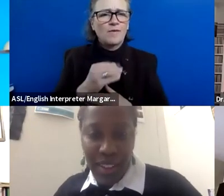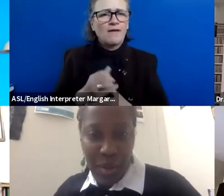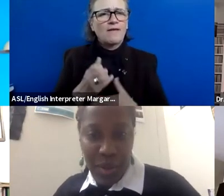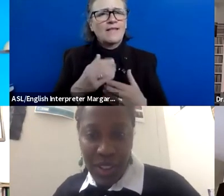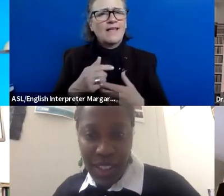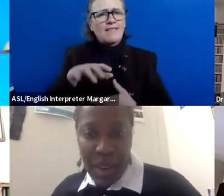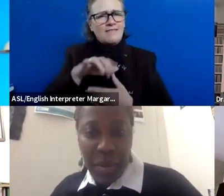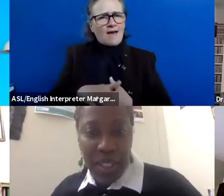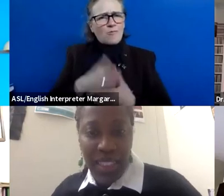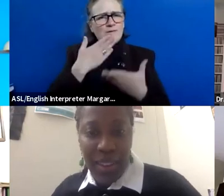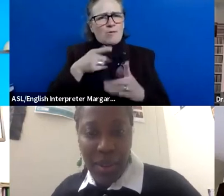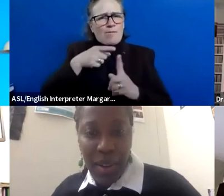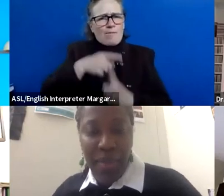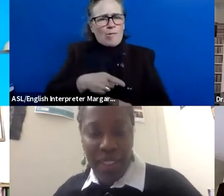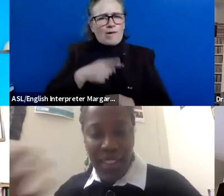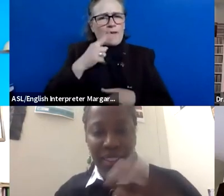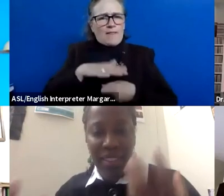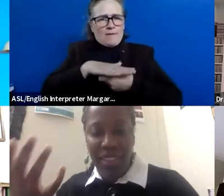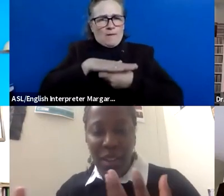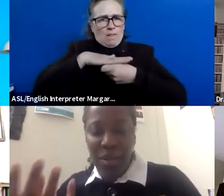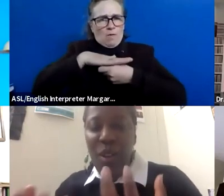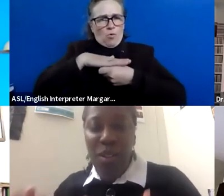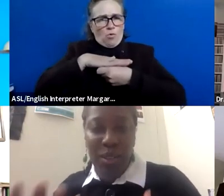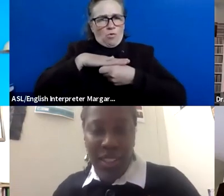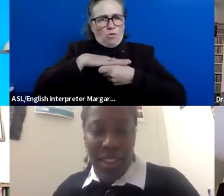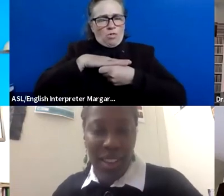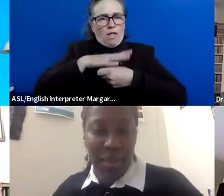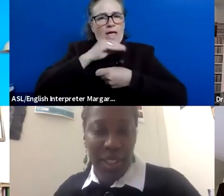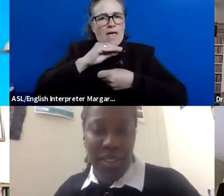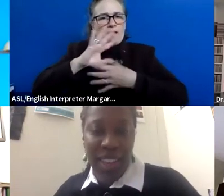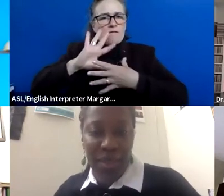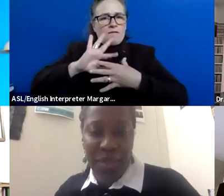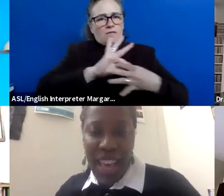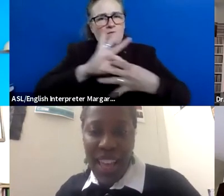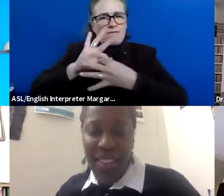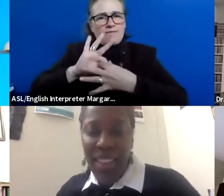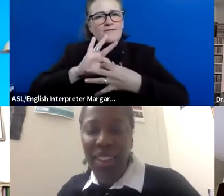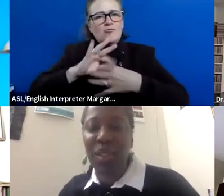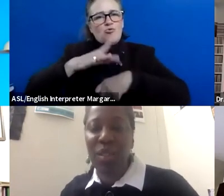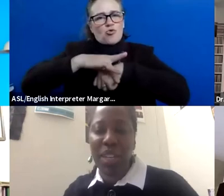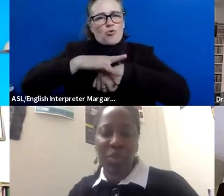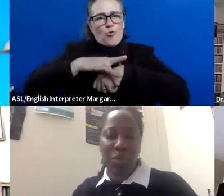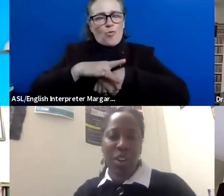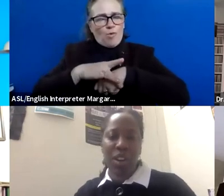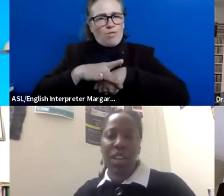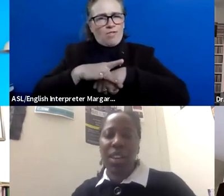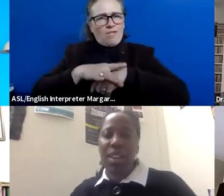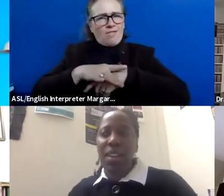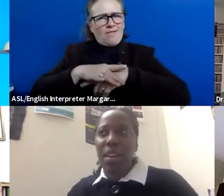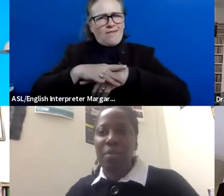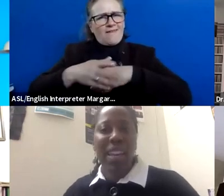and the global, which I think we often don't hold. So thank you for that. And thank you so much